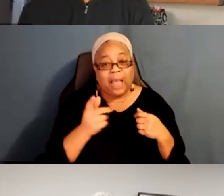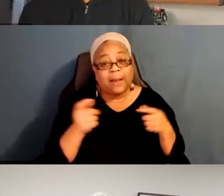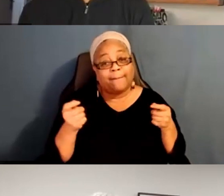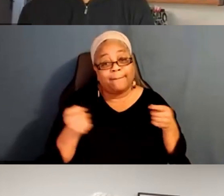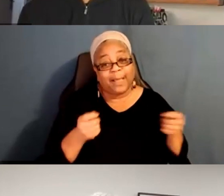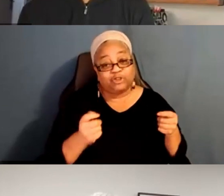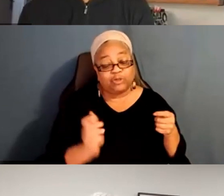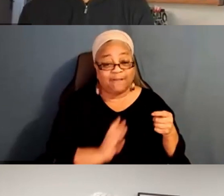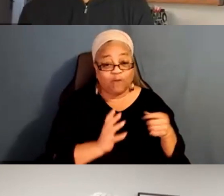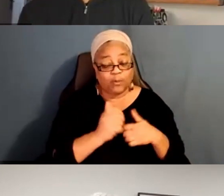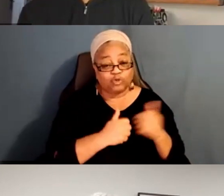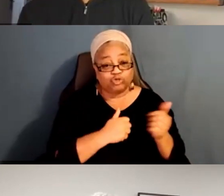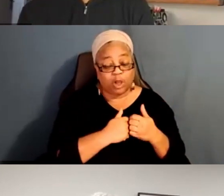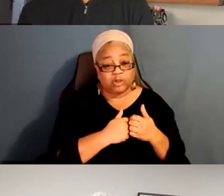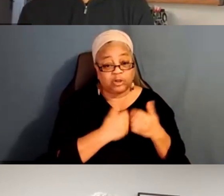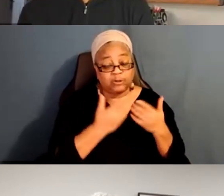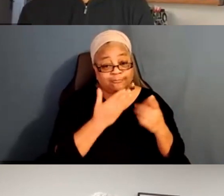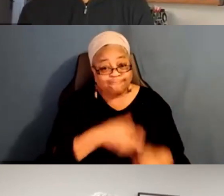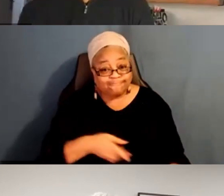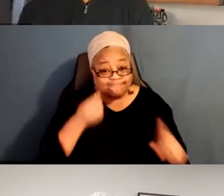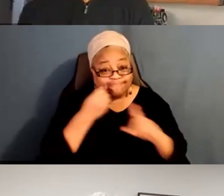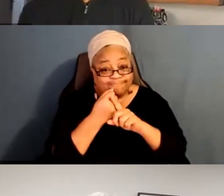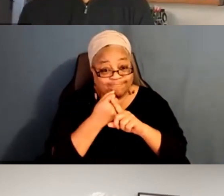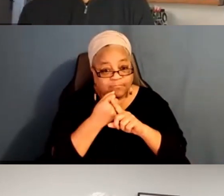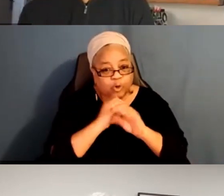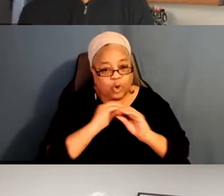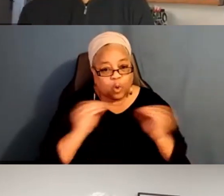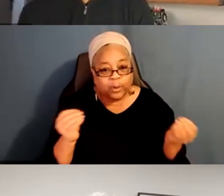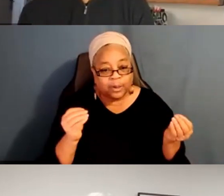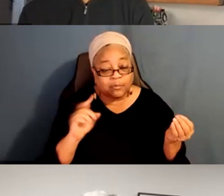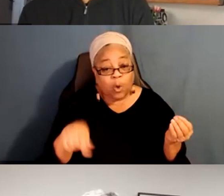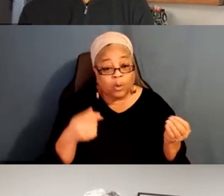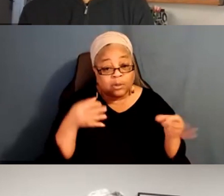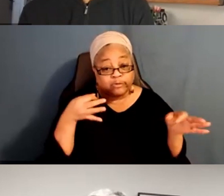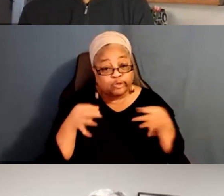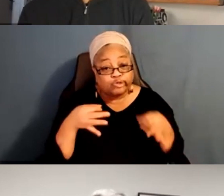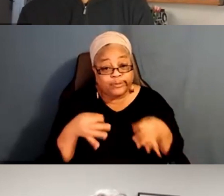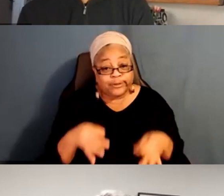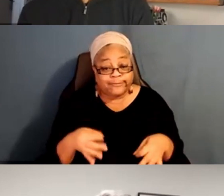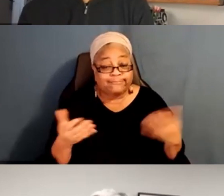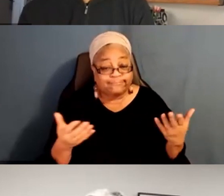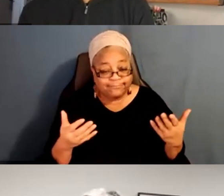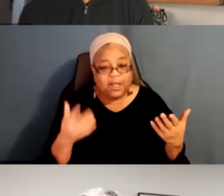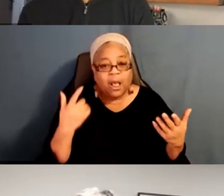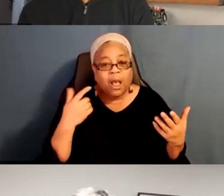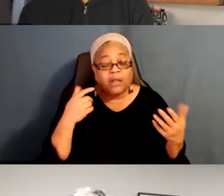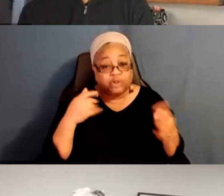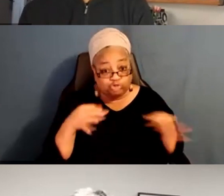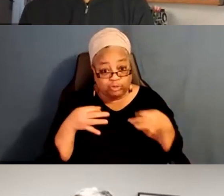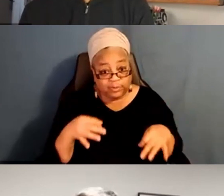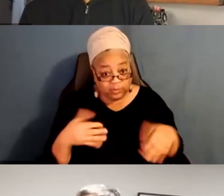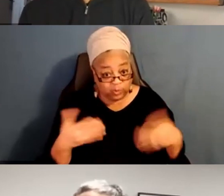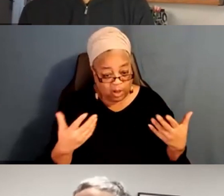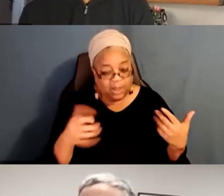formal structures got me nowhere other than a description, right? And a description of similarity. And